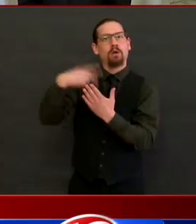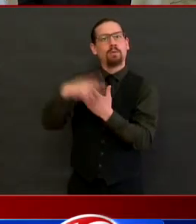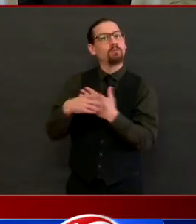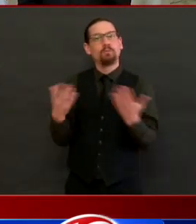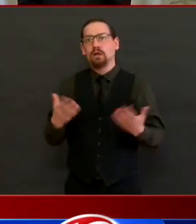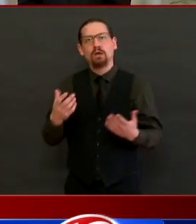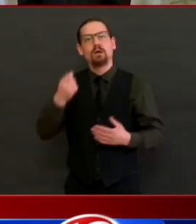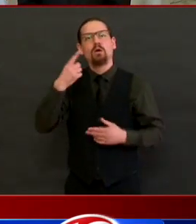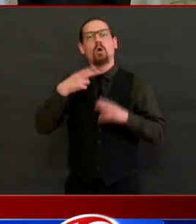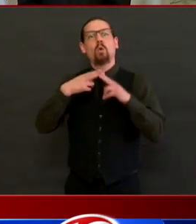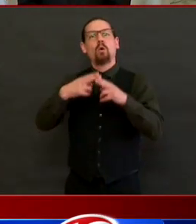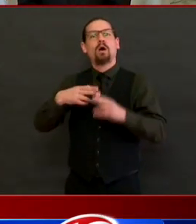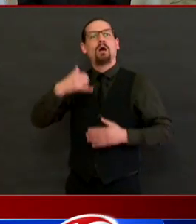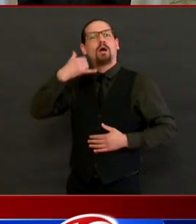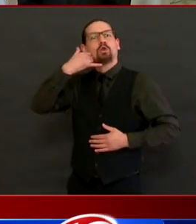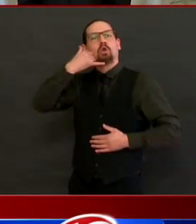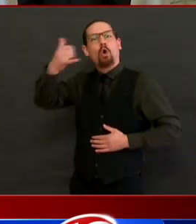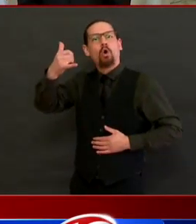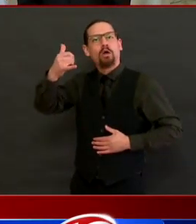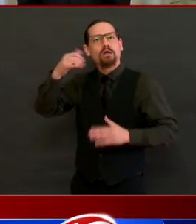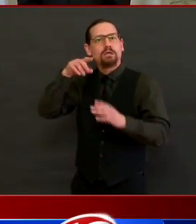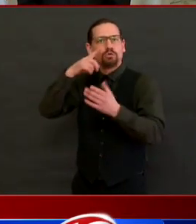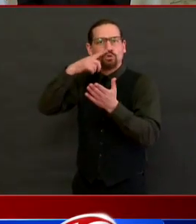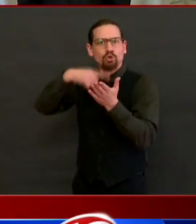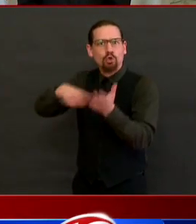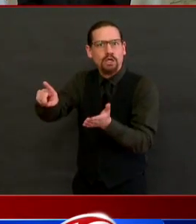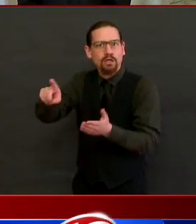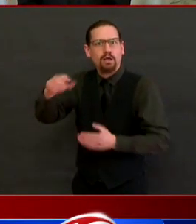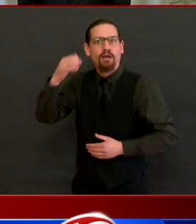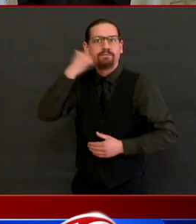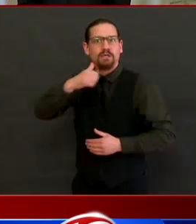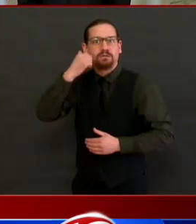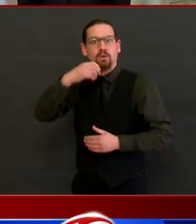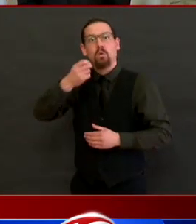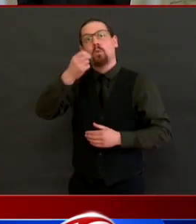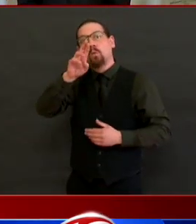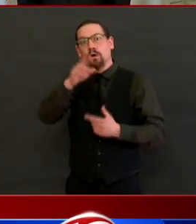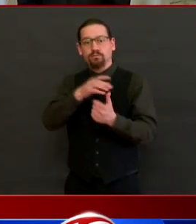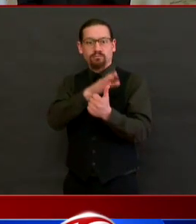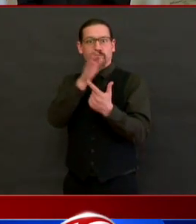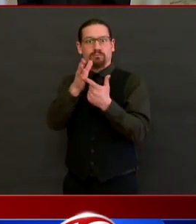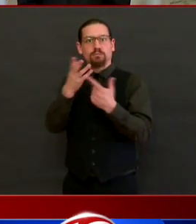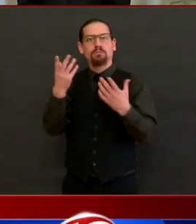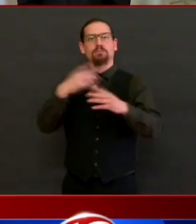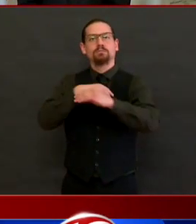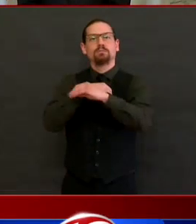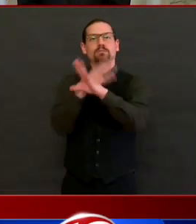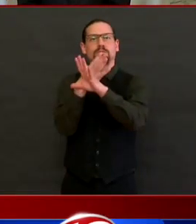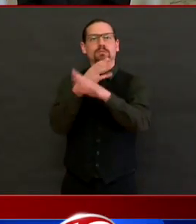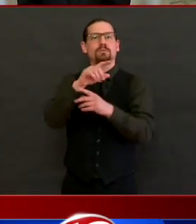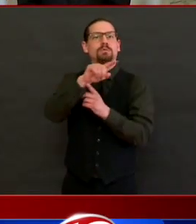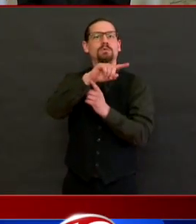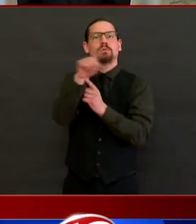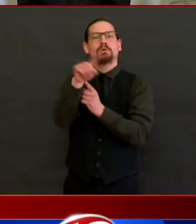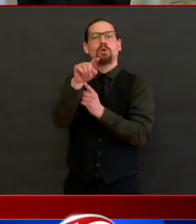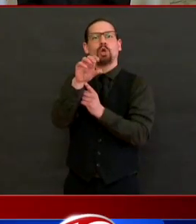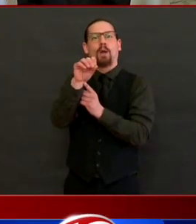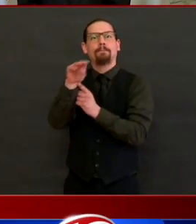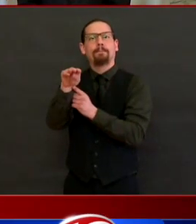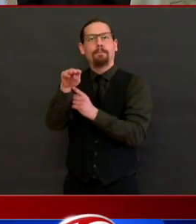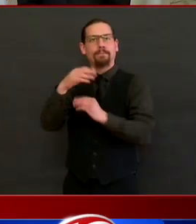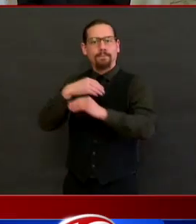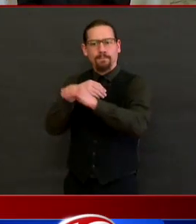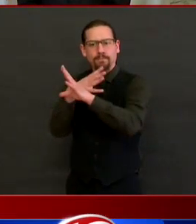daily Zoom call. We have well over 100 volunteers already signed up to check